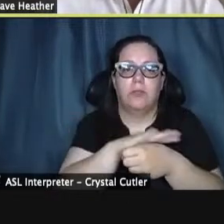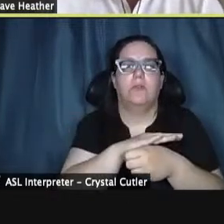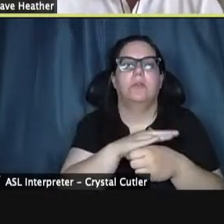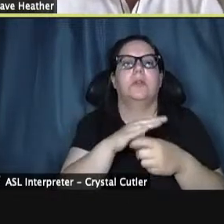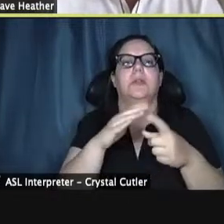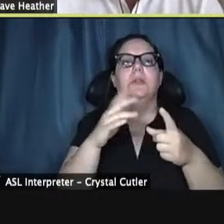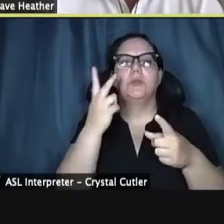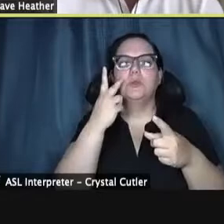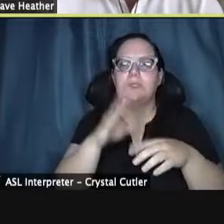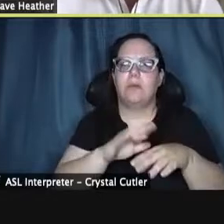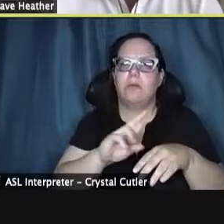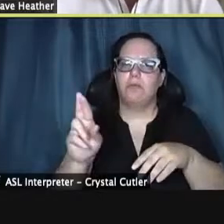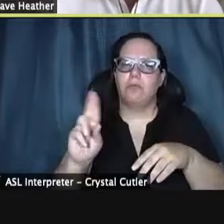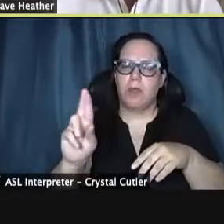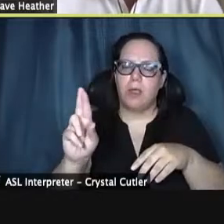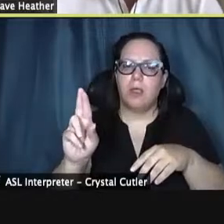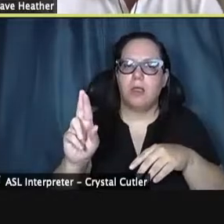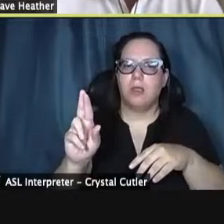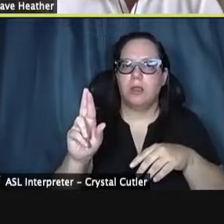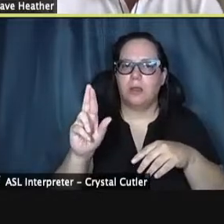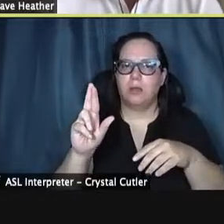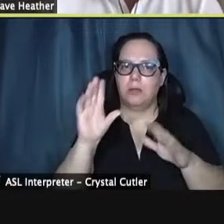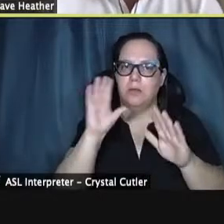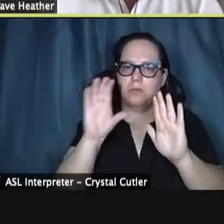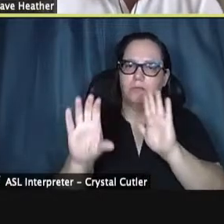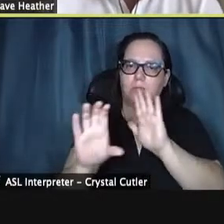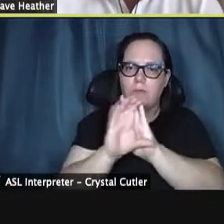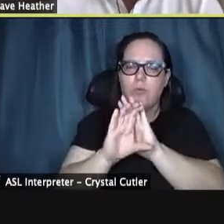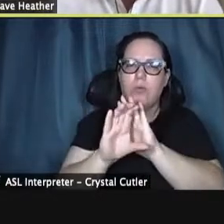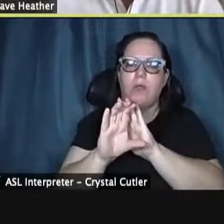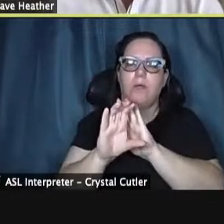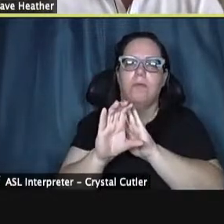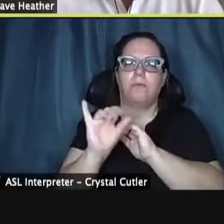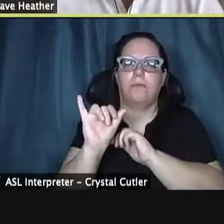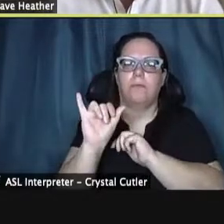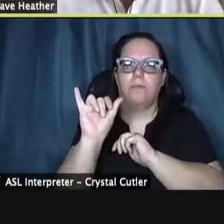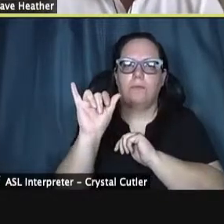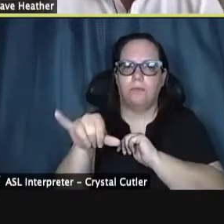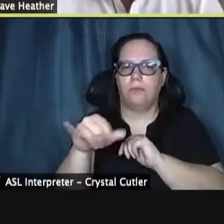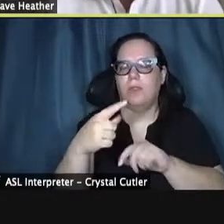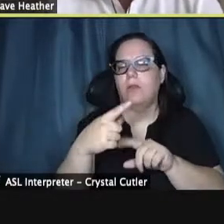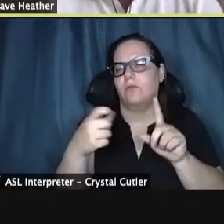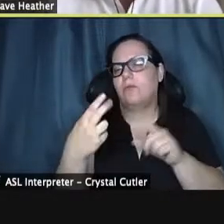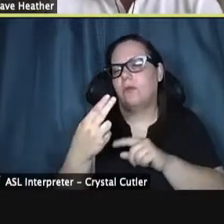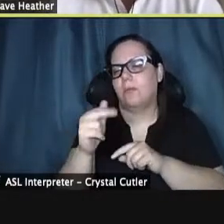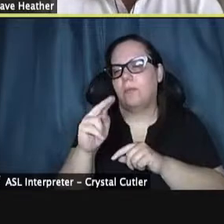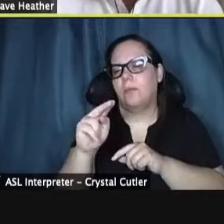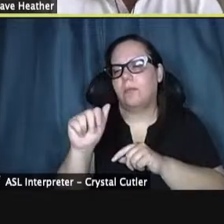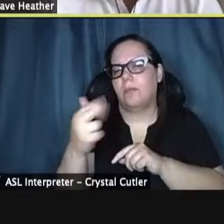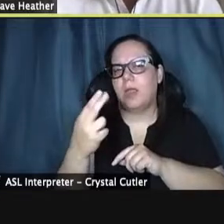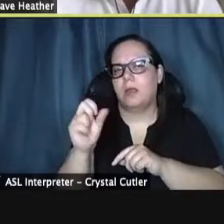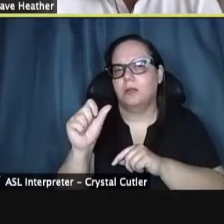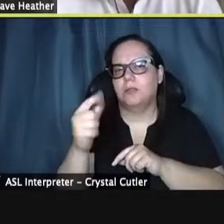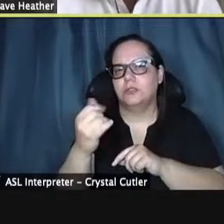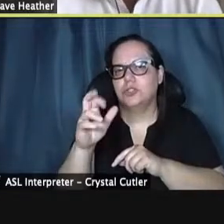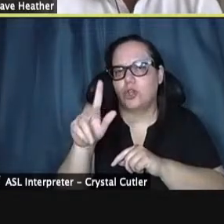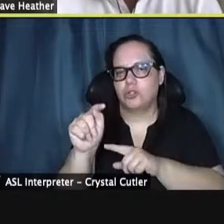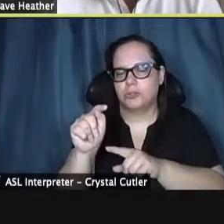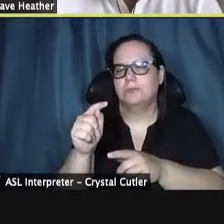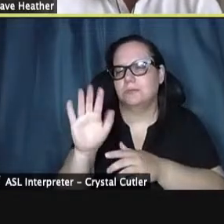on the right-hand side a photograph which from Hannah Sargent, from some work that she completed last